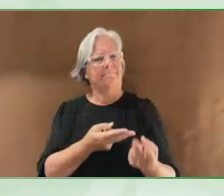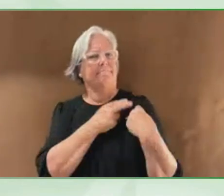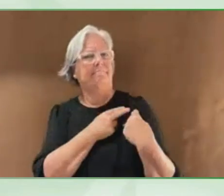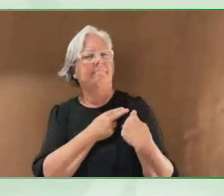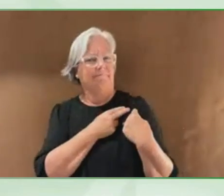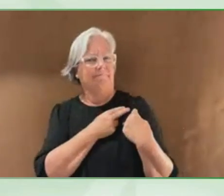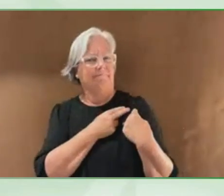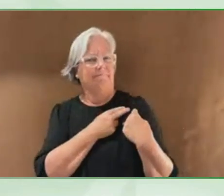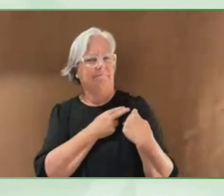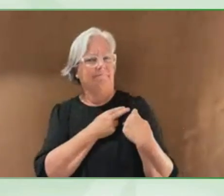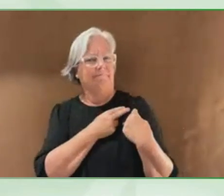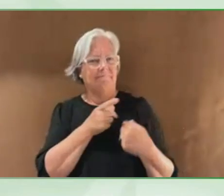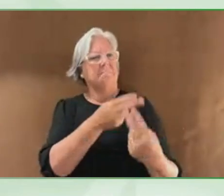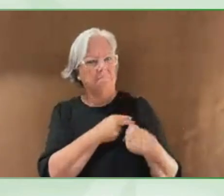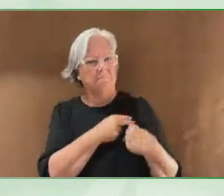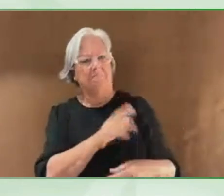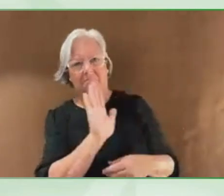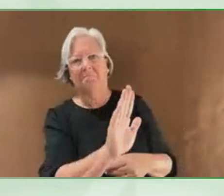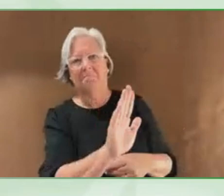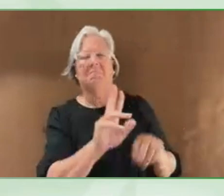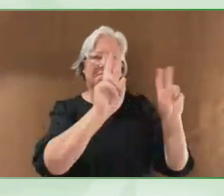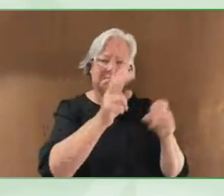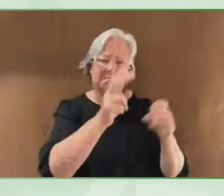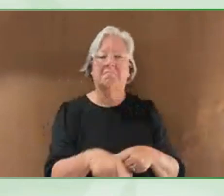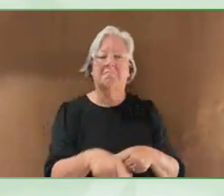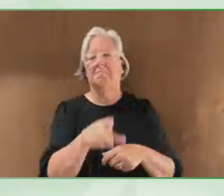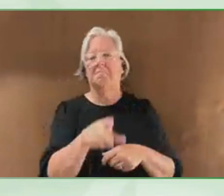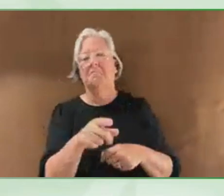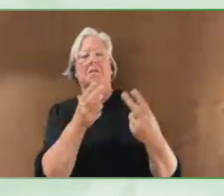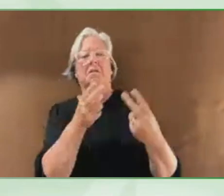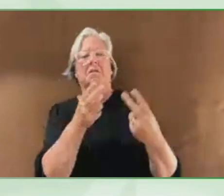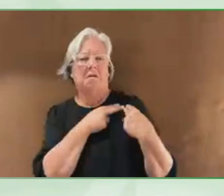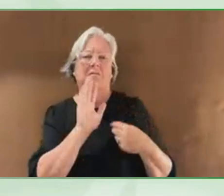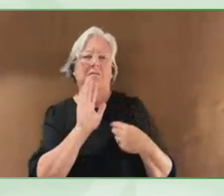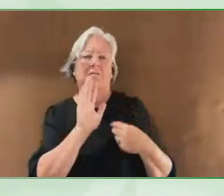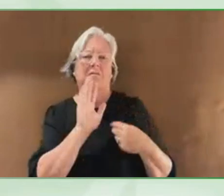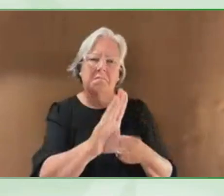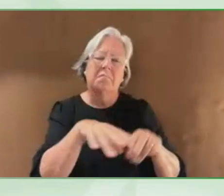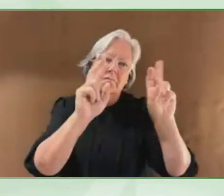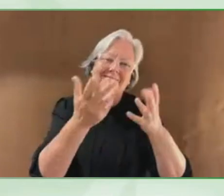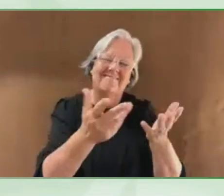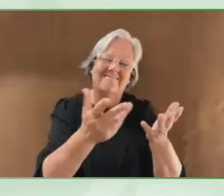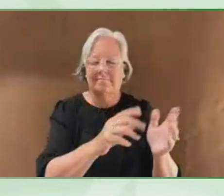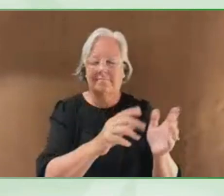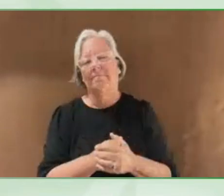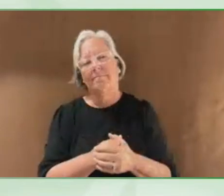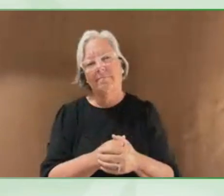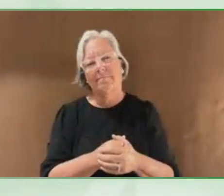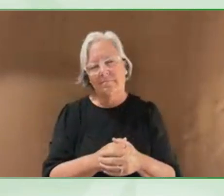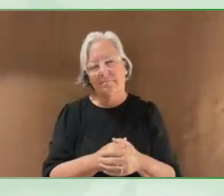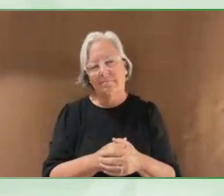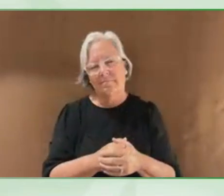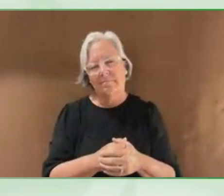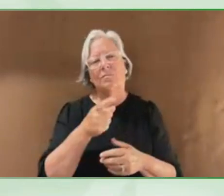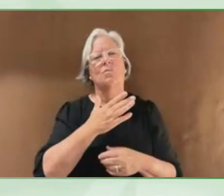areas. When it comes to the sort of role model behaviors and the